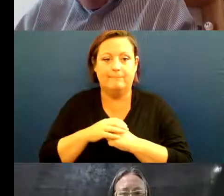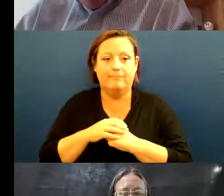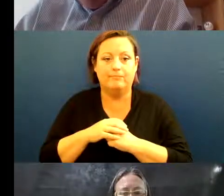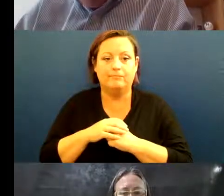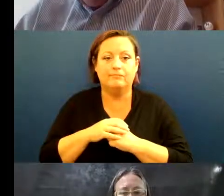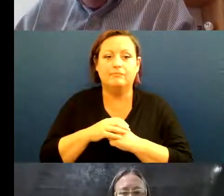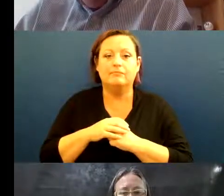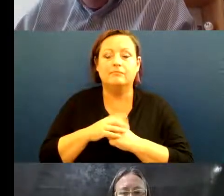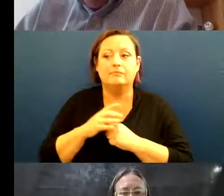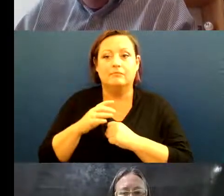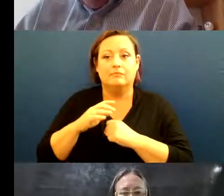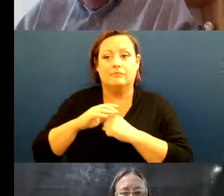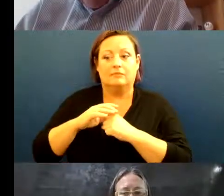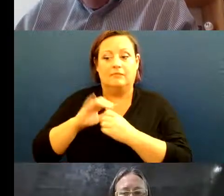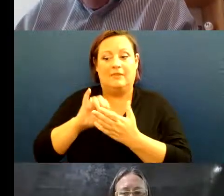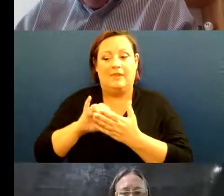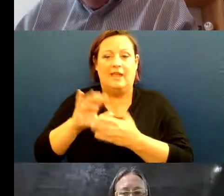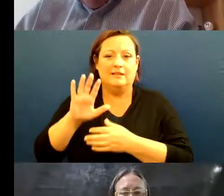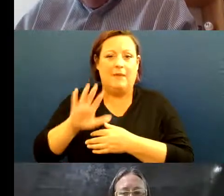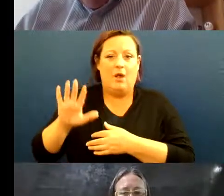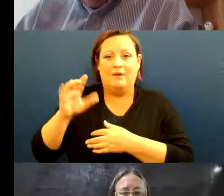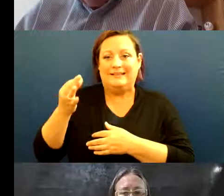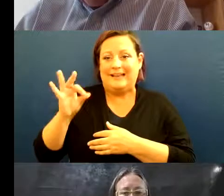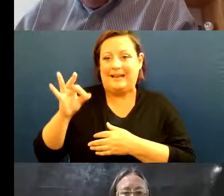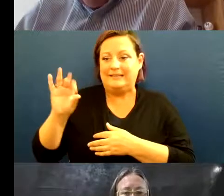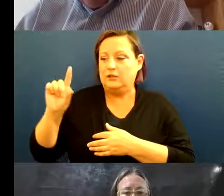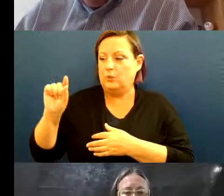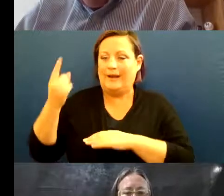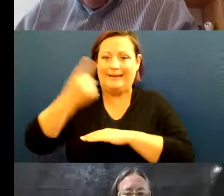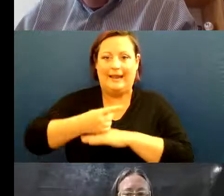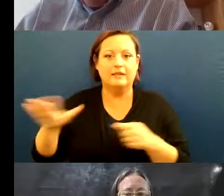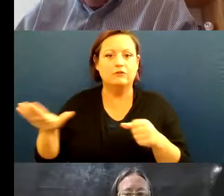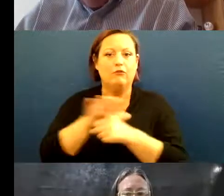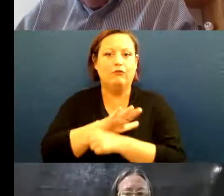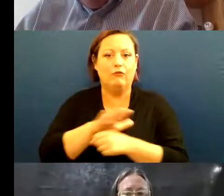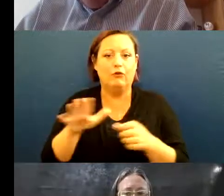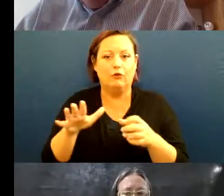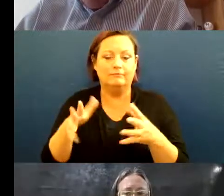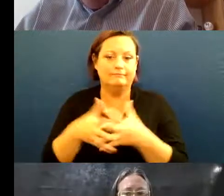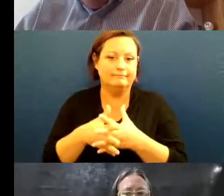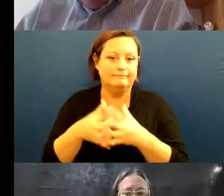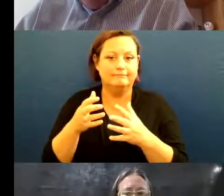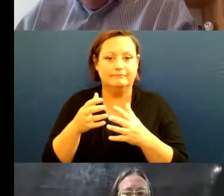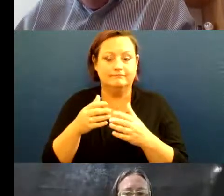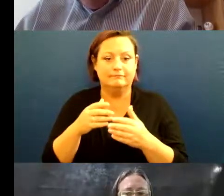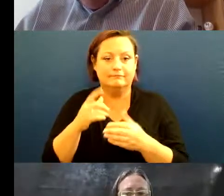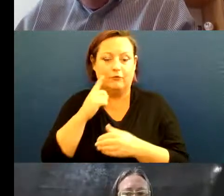around 19 or 20 days. Commitment to stratification occurs around embryonic